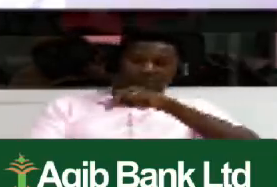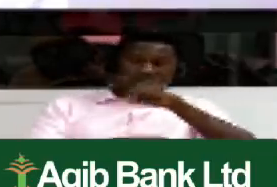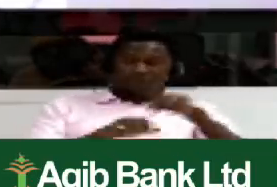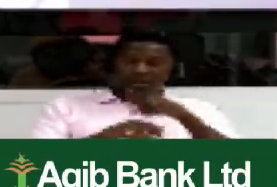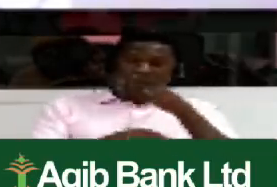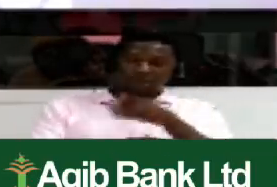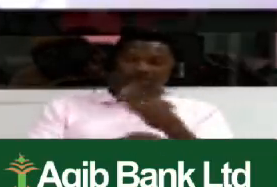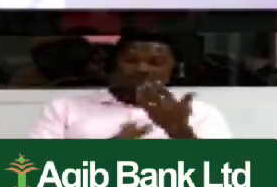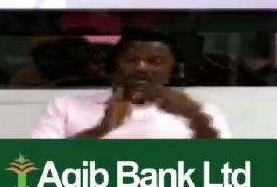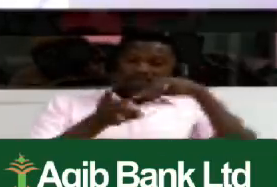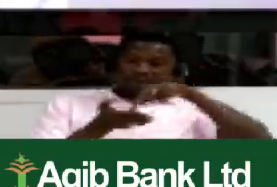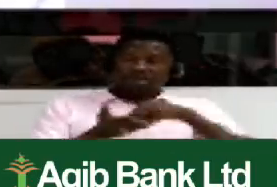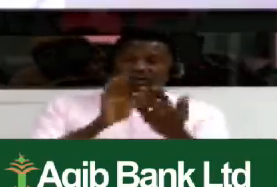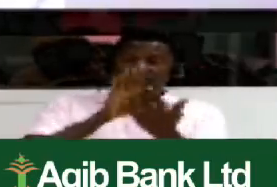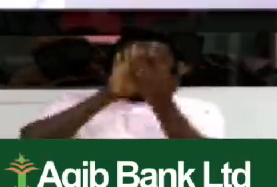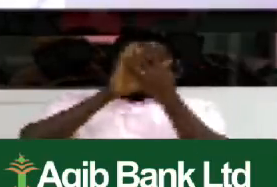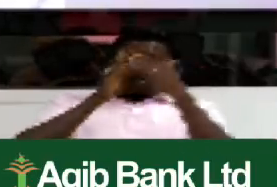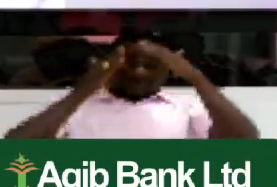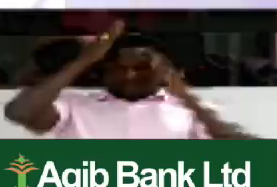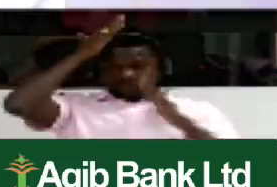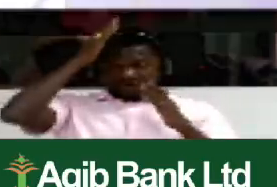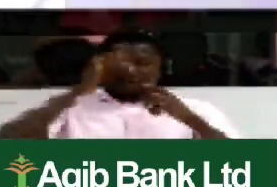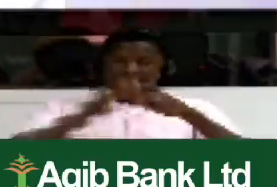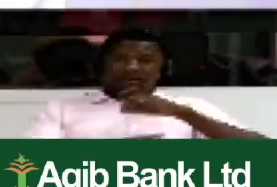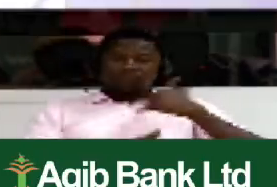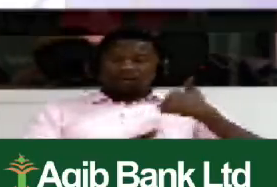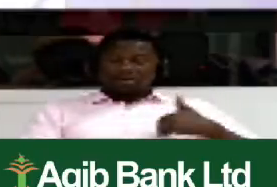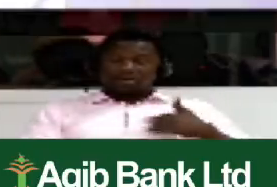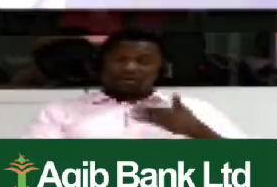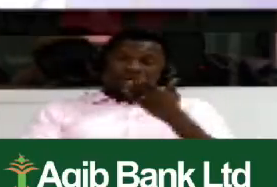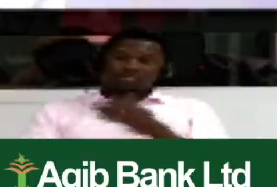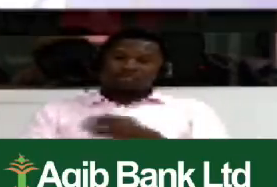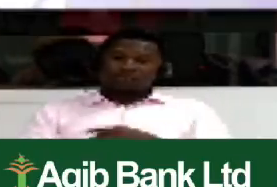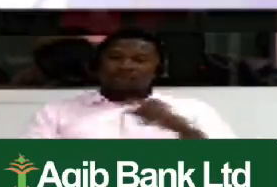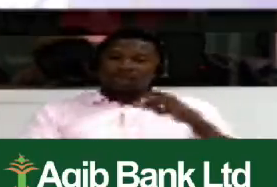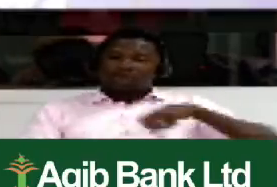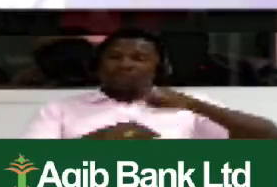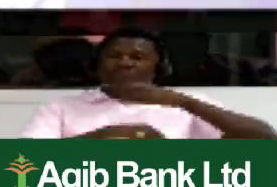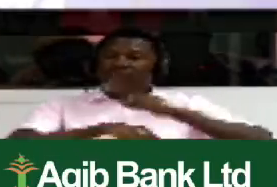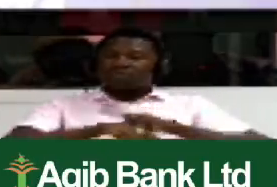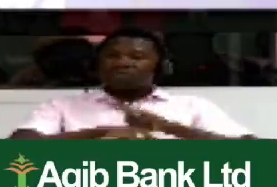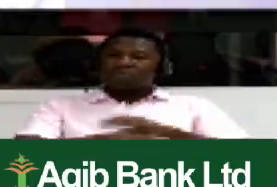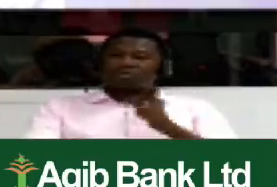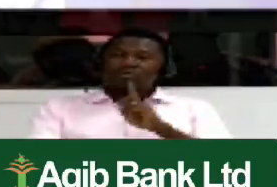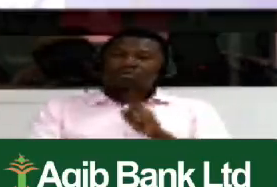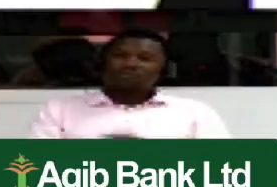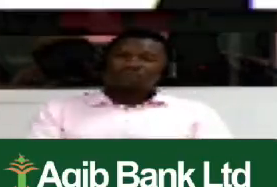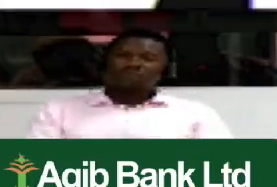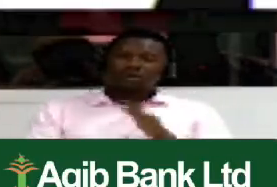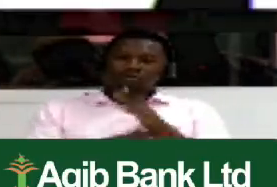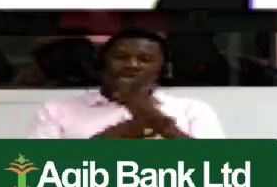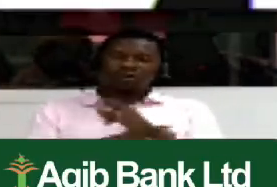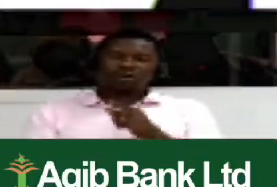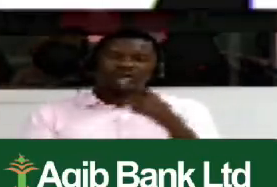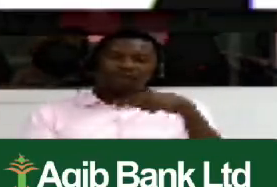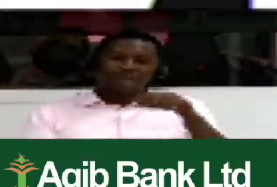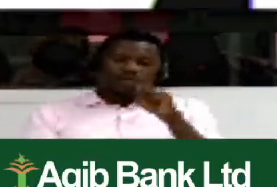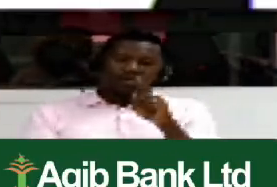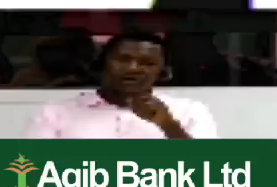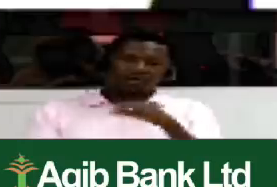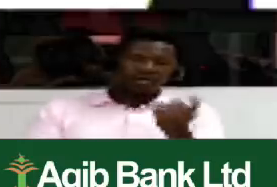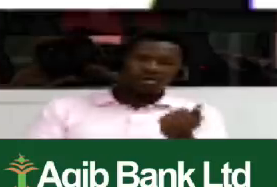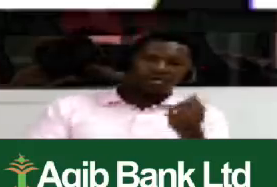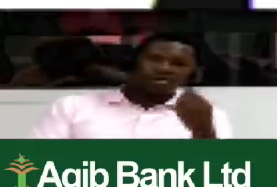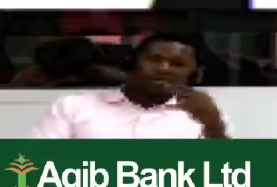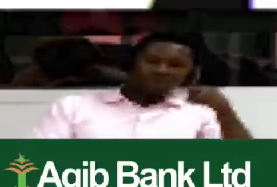security forces. So when I arrived... Around what time was this? This was between 11 and 12. And from what you've said,